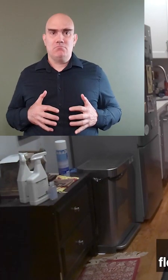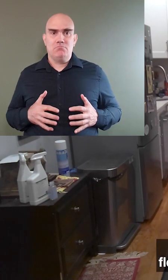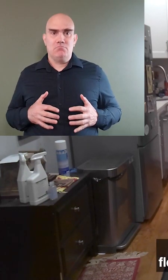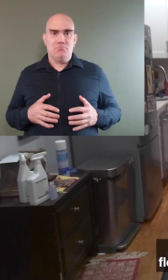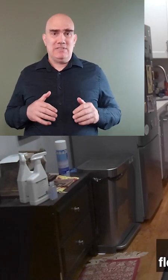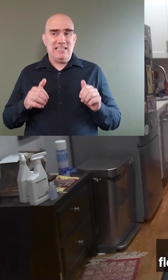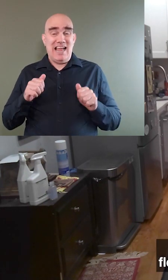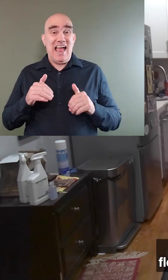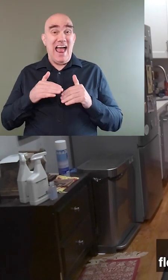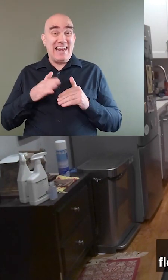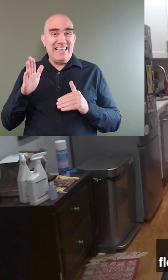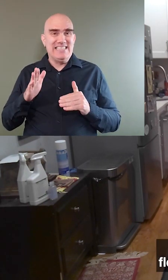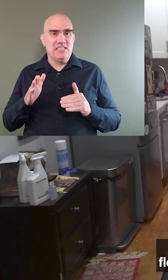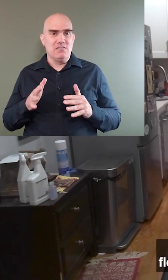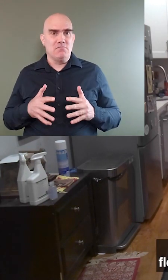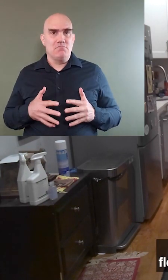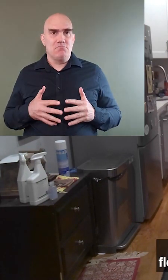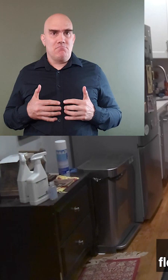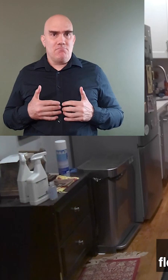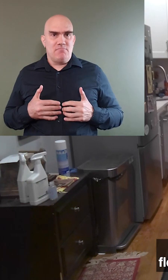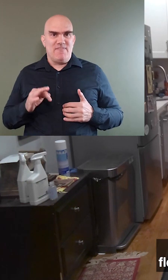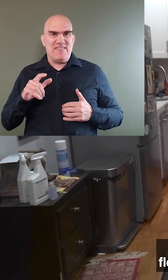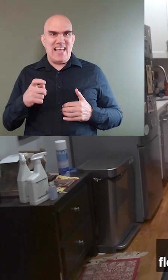It can at least